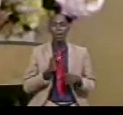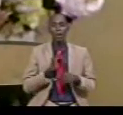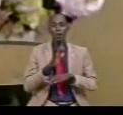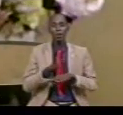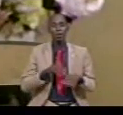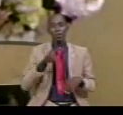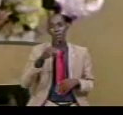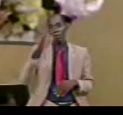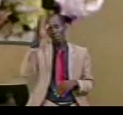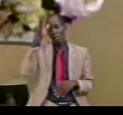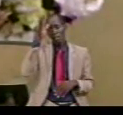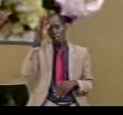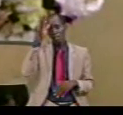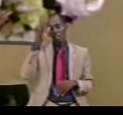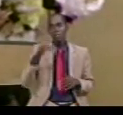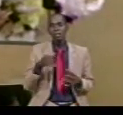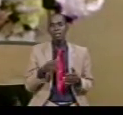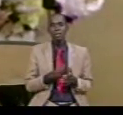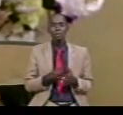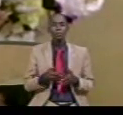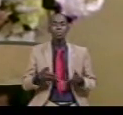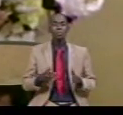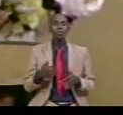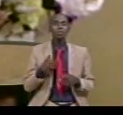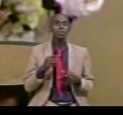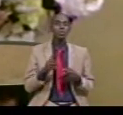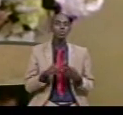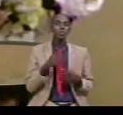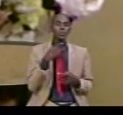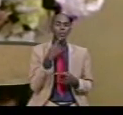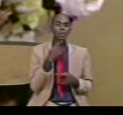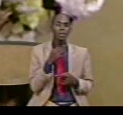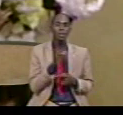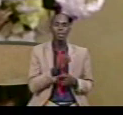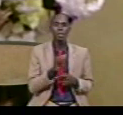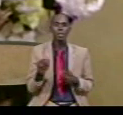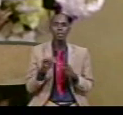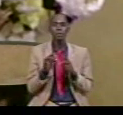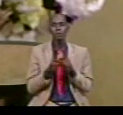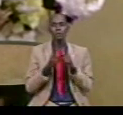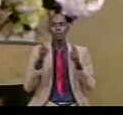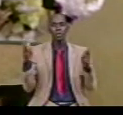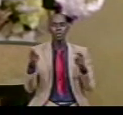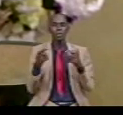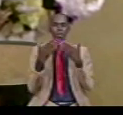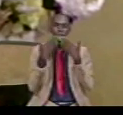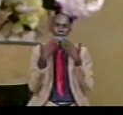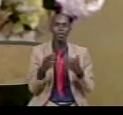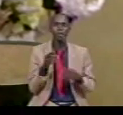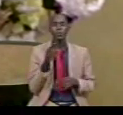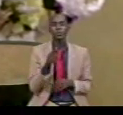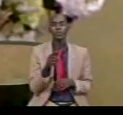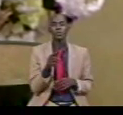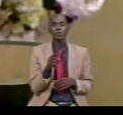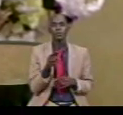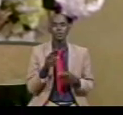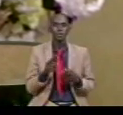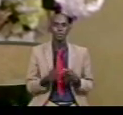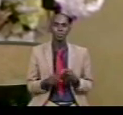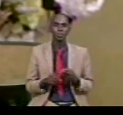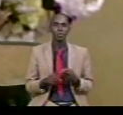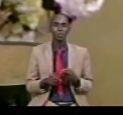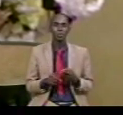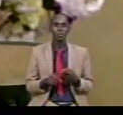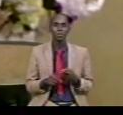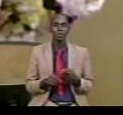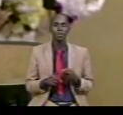it provokes me to say a big thank you to his